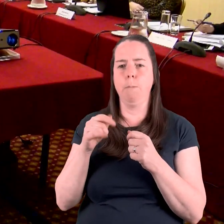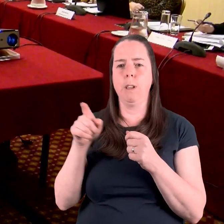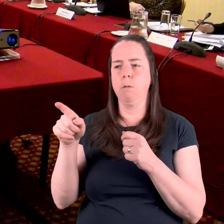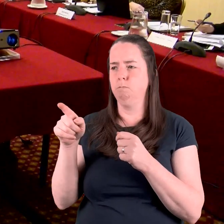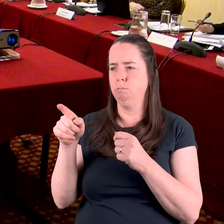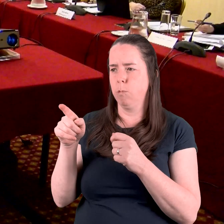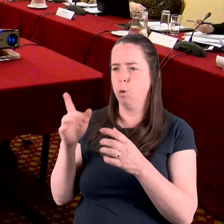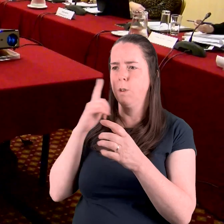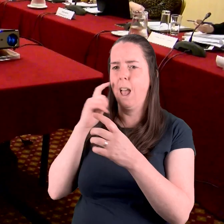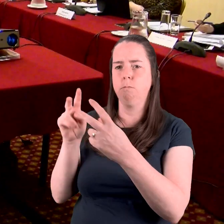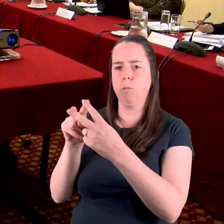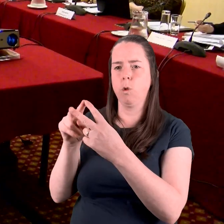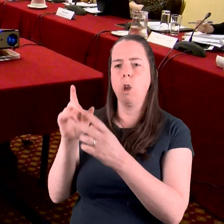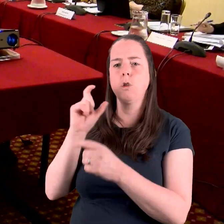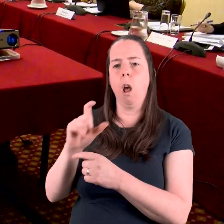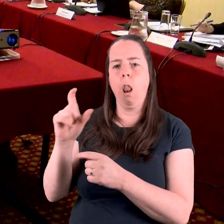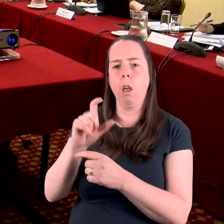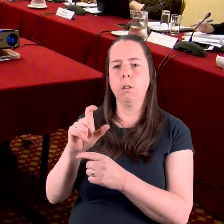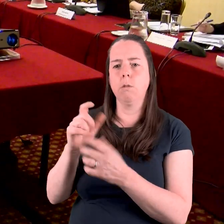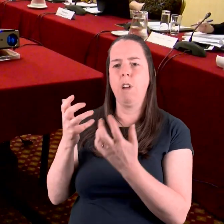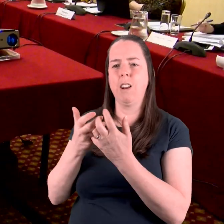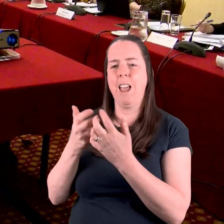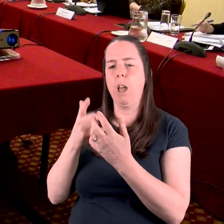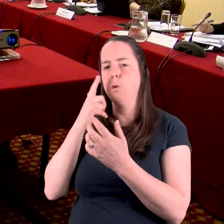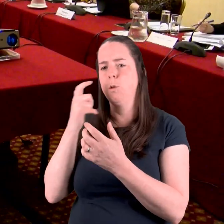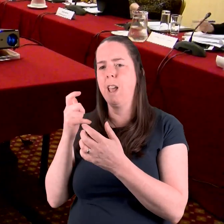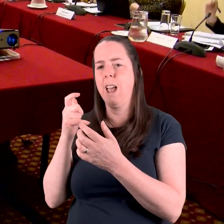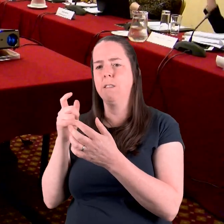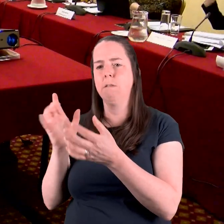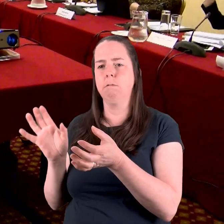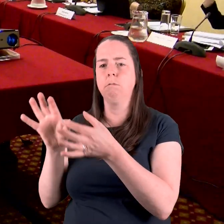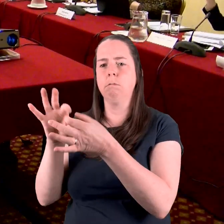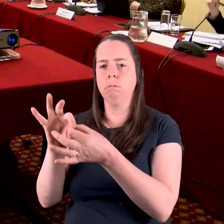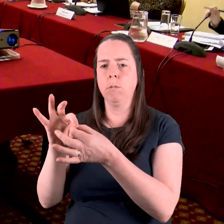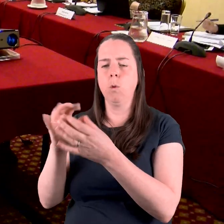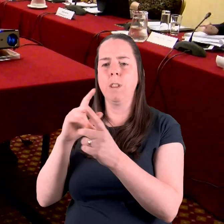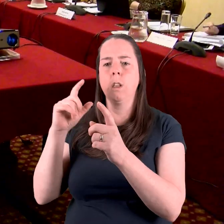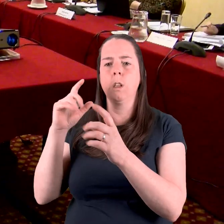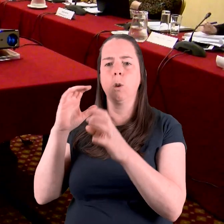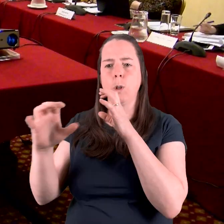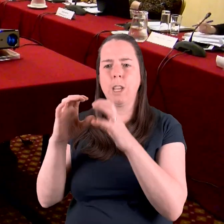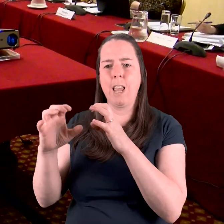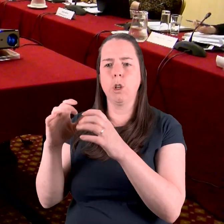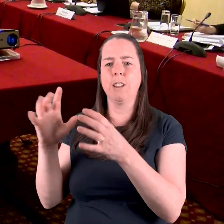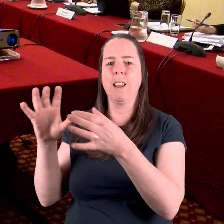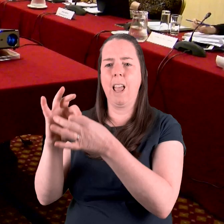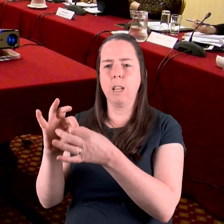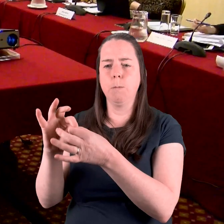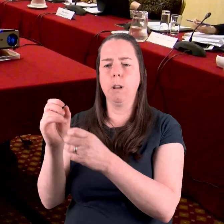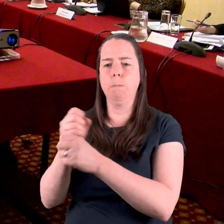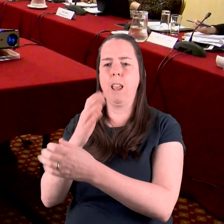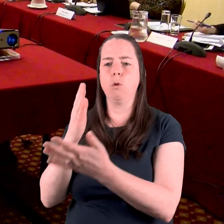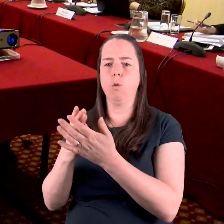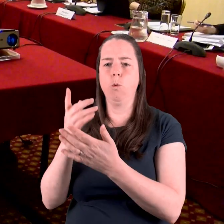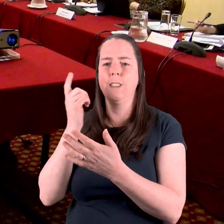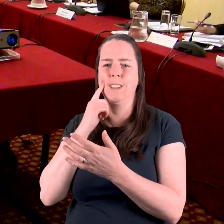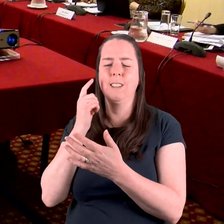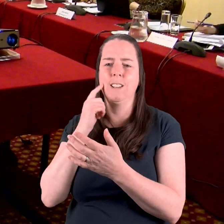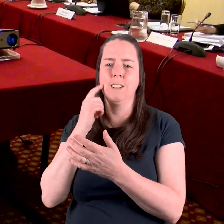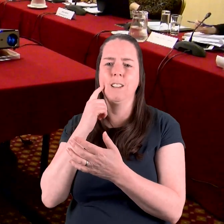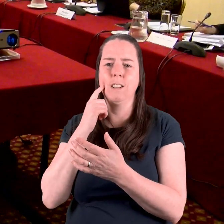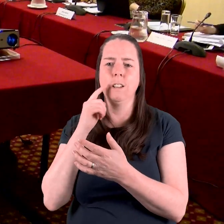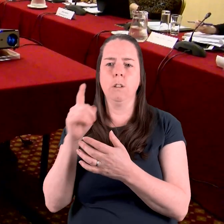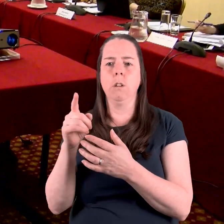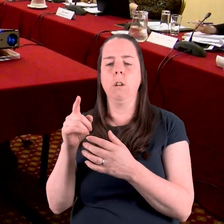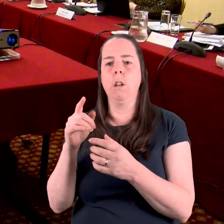And what I'm going to suggest is that maybe we put you in touch with Charlotte around how you can get in touch with the communications and engagement to make sure